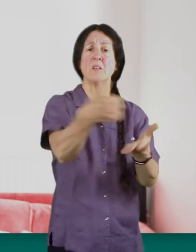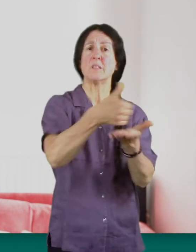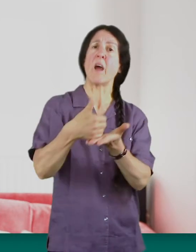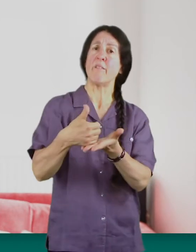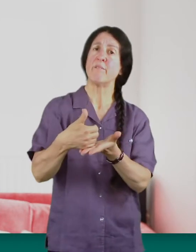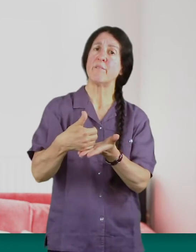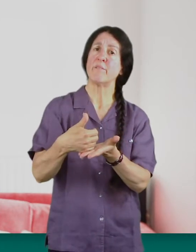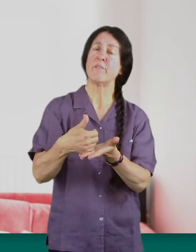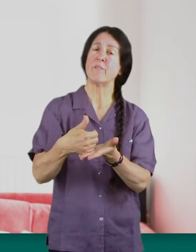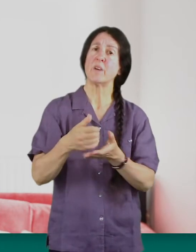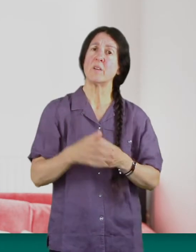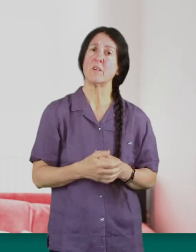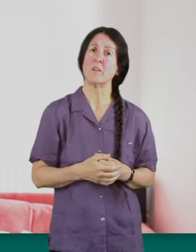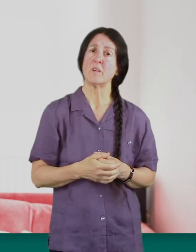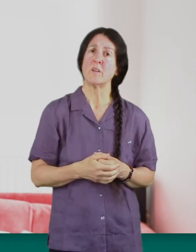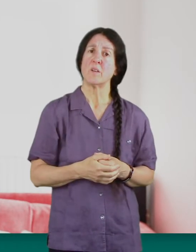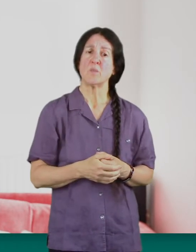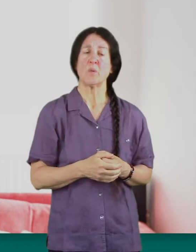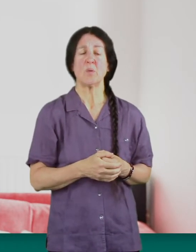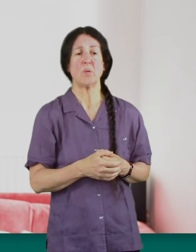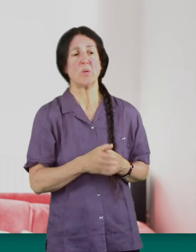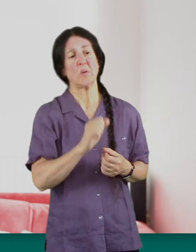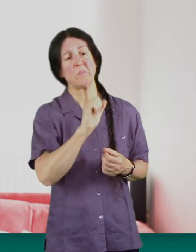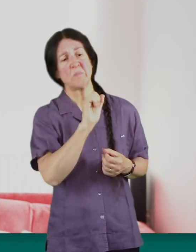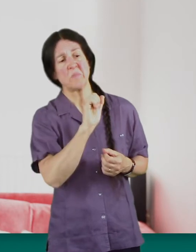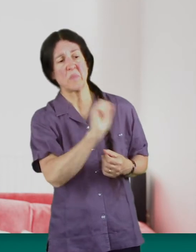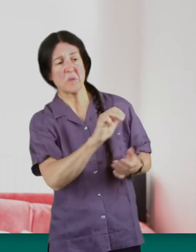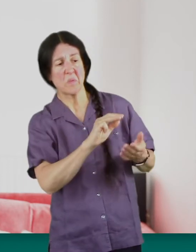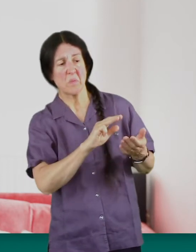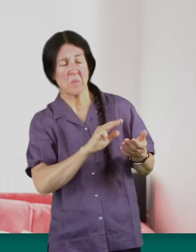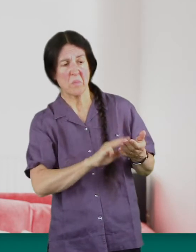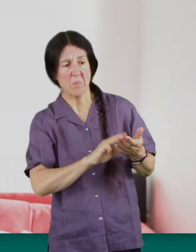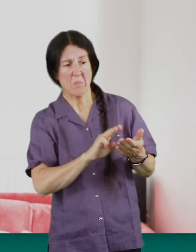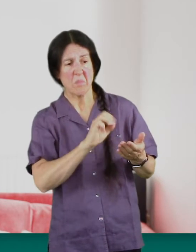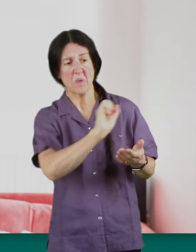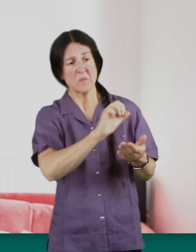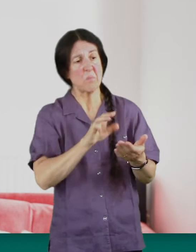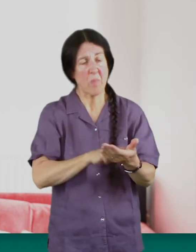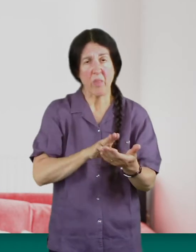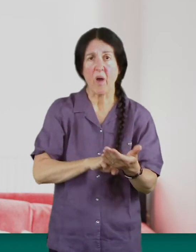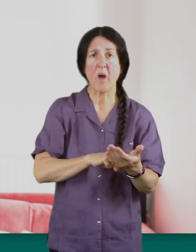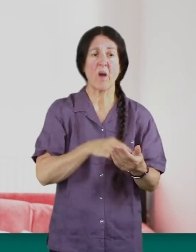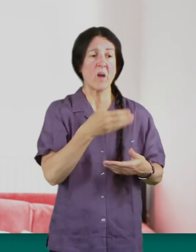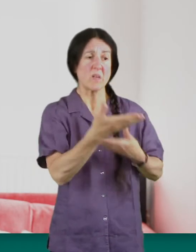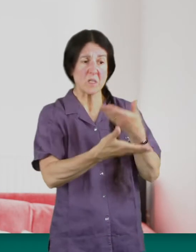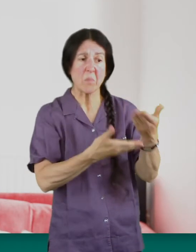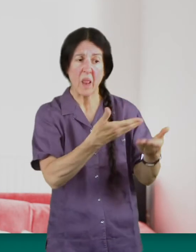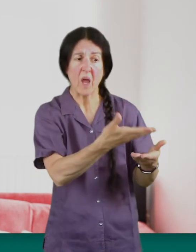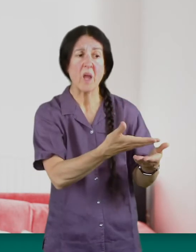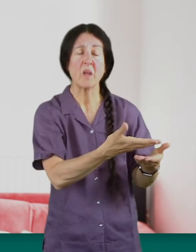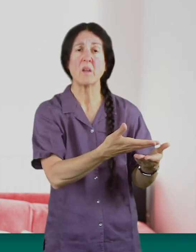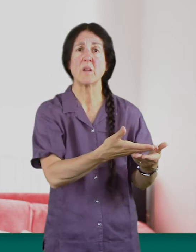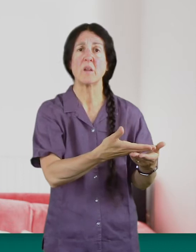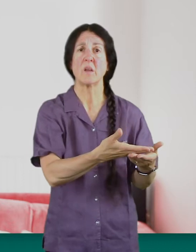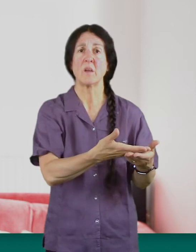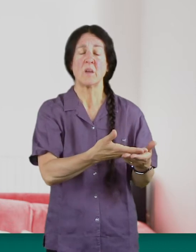he's told, especially by his mum, who's taken on this Nazirite vow herself. He's never cut his hair. He sticks out